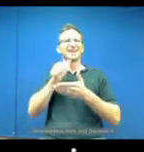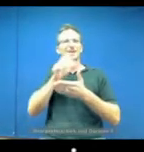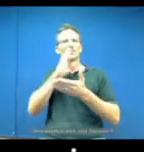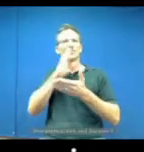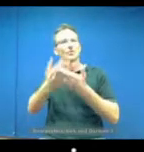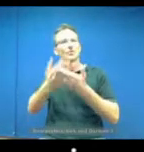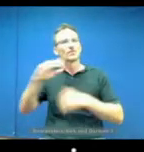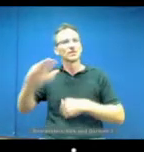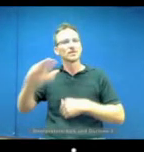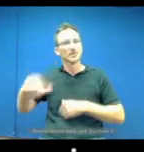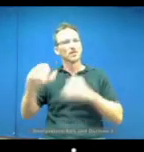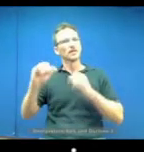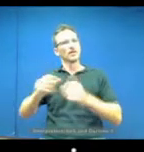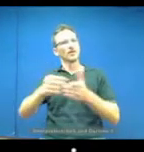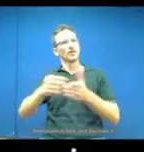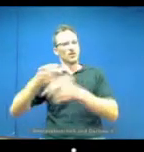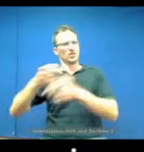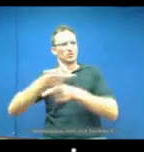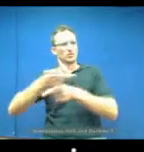And support